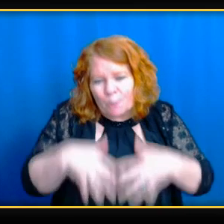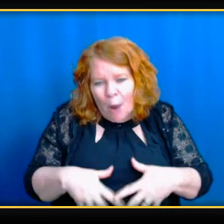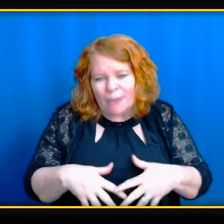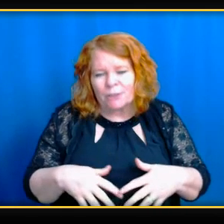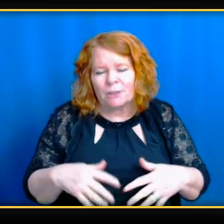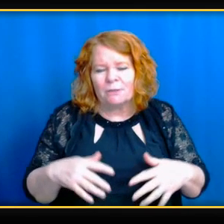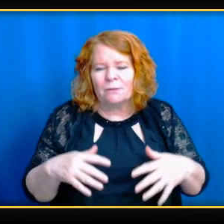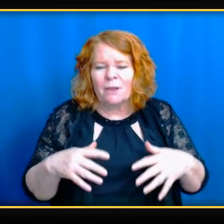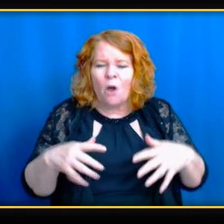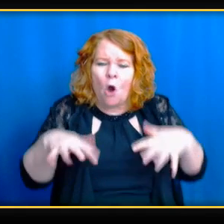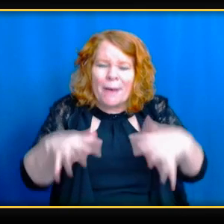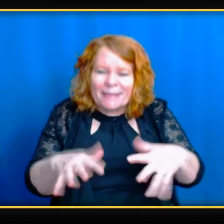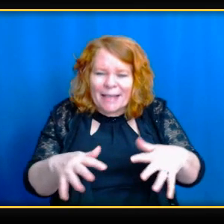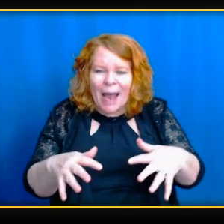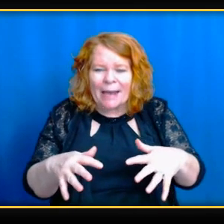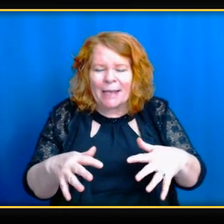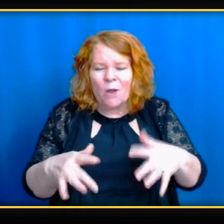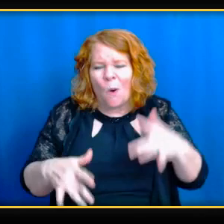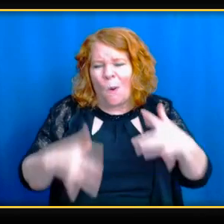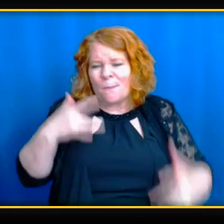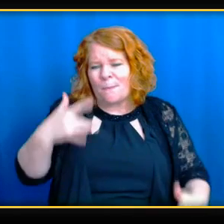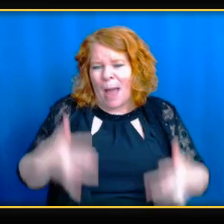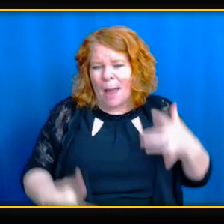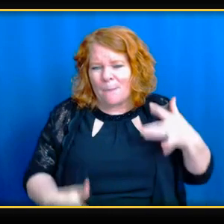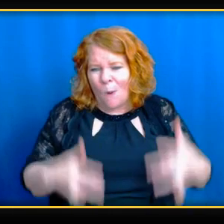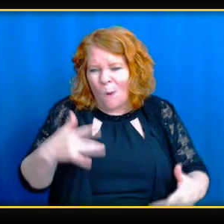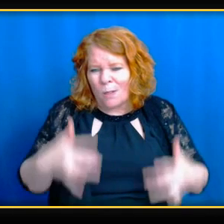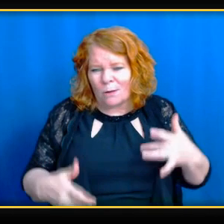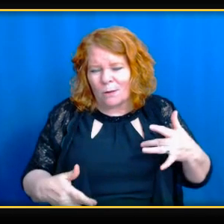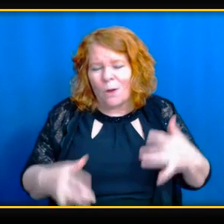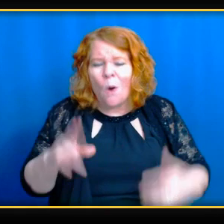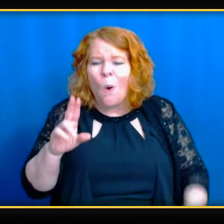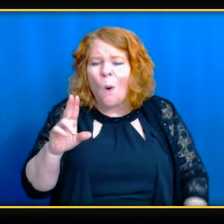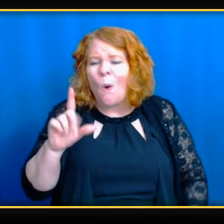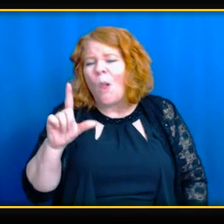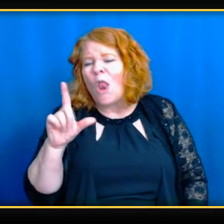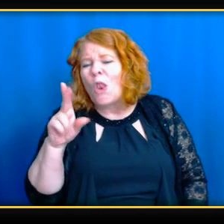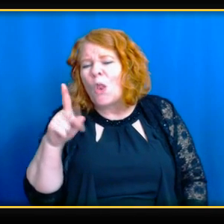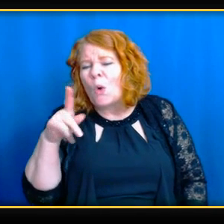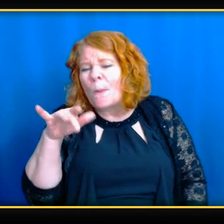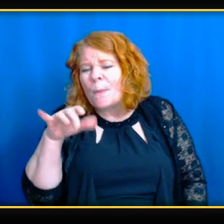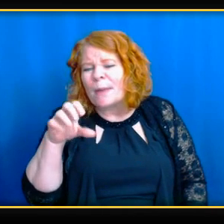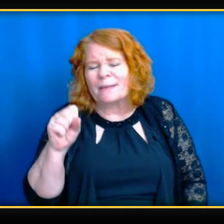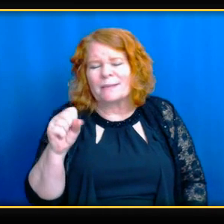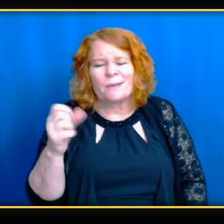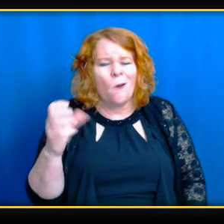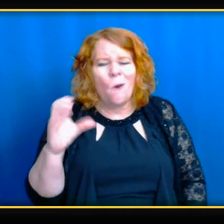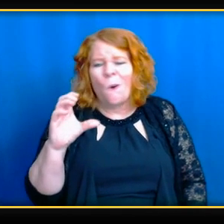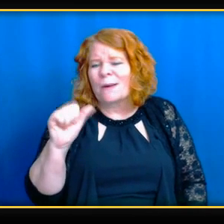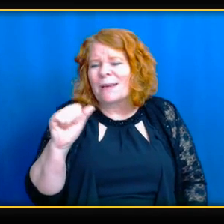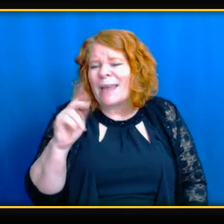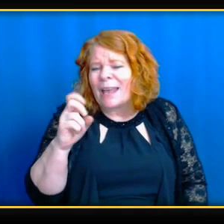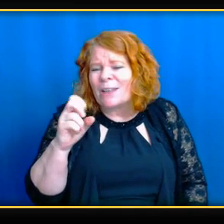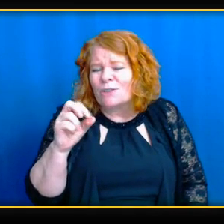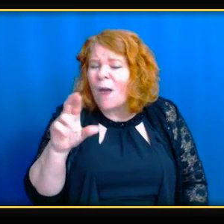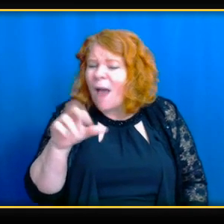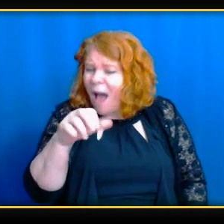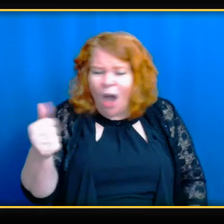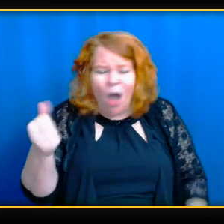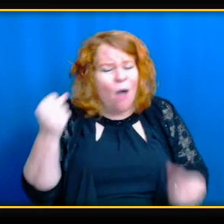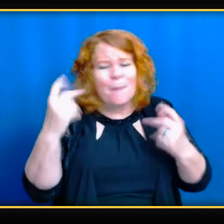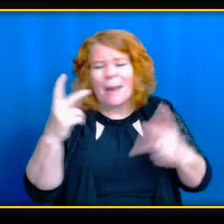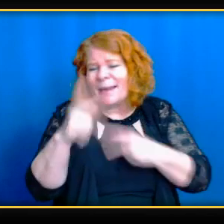or bipolar or lupus or cancer or many other types of invisible disabilities who